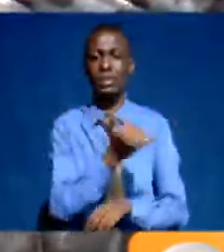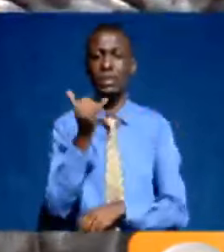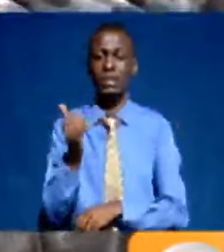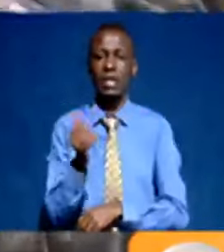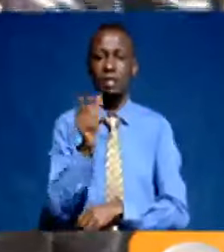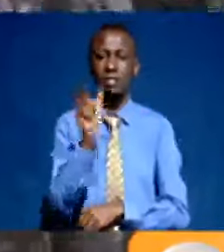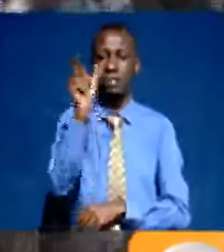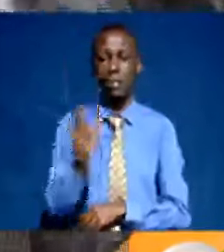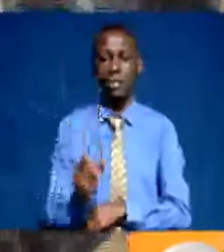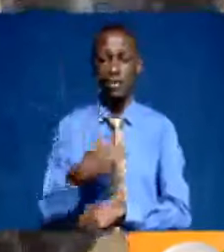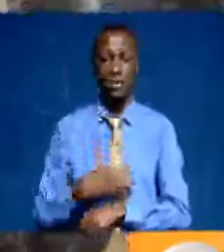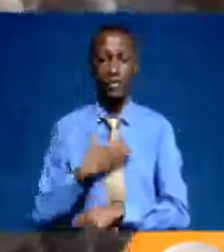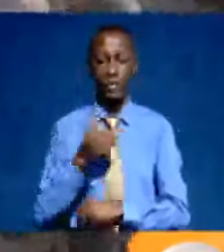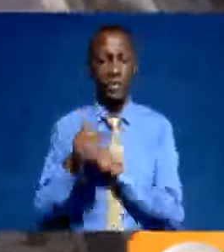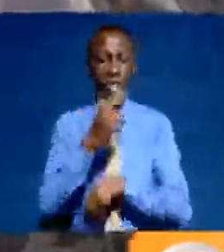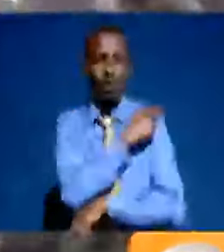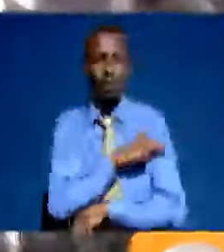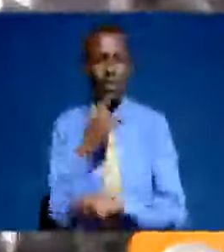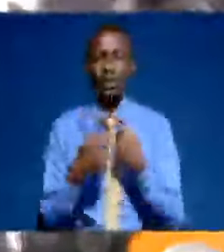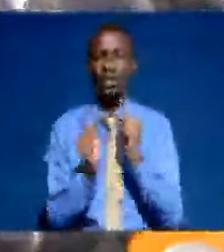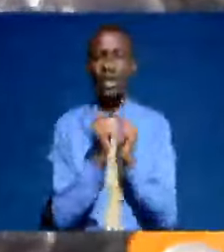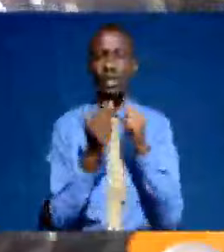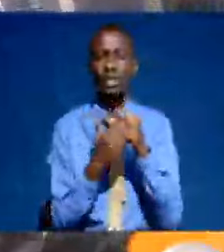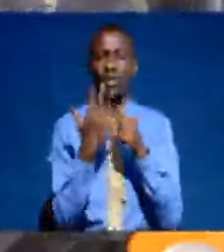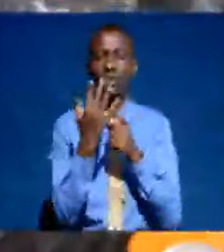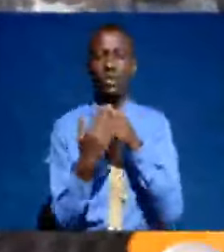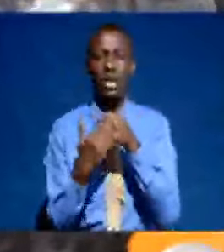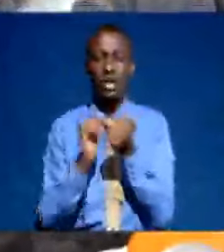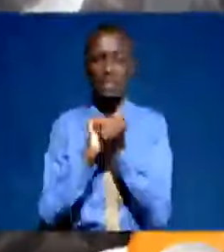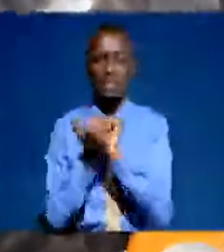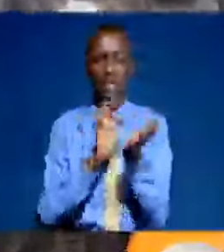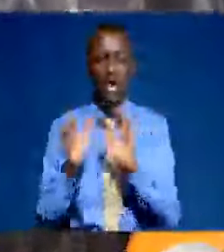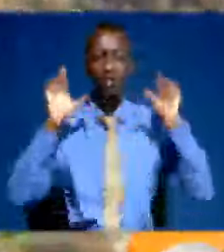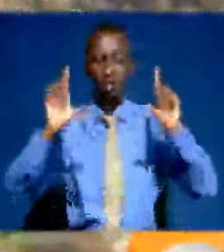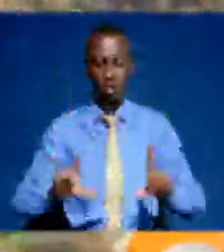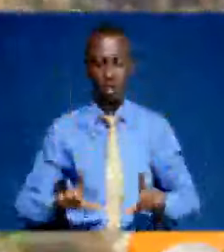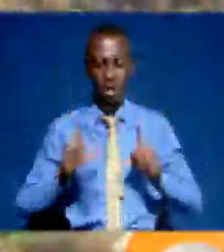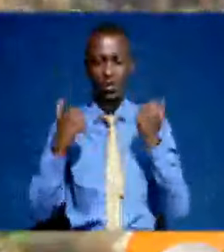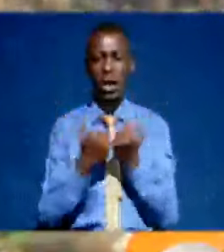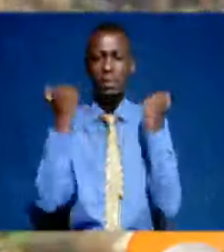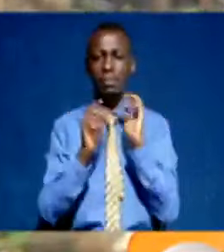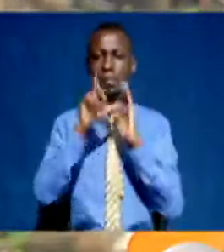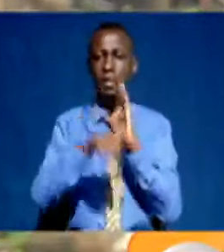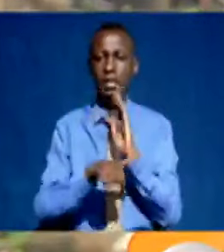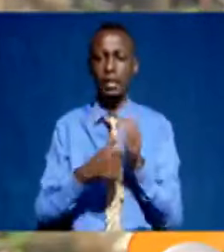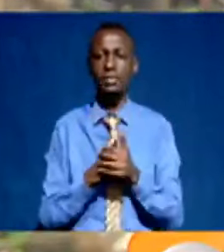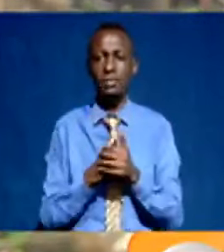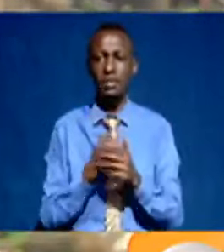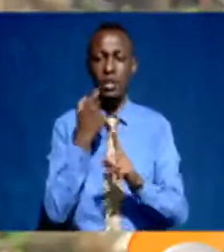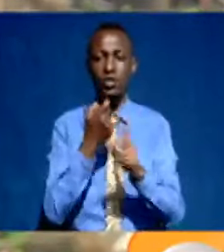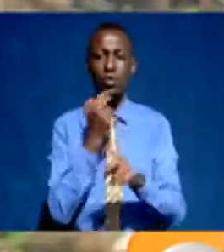in 1959 changed the trajectory of his life. Nilikuwa natoka kwa hospitali, Malanga